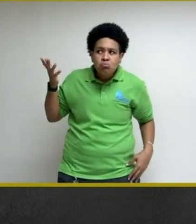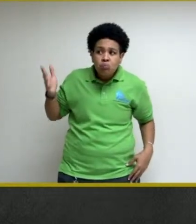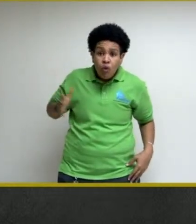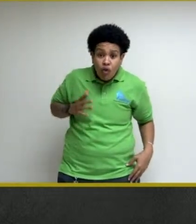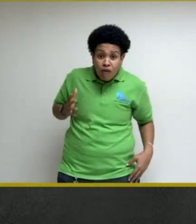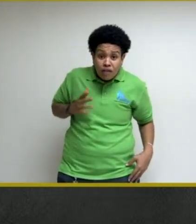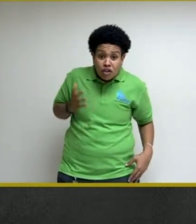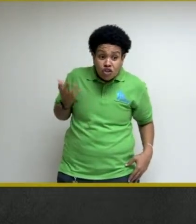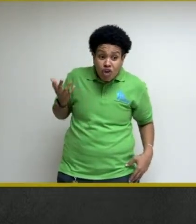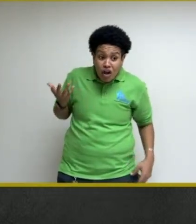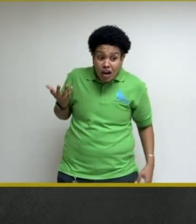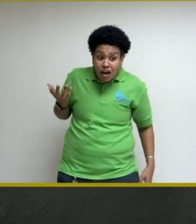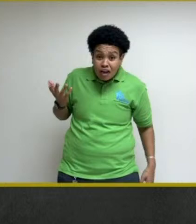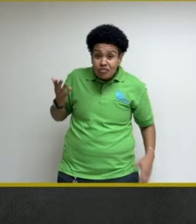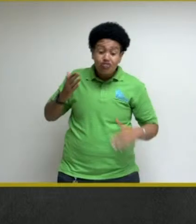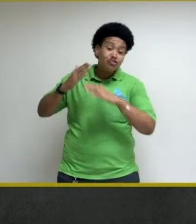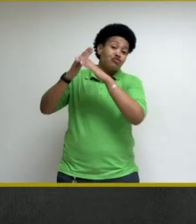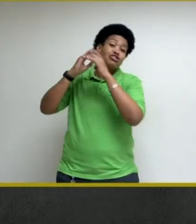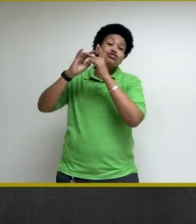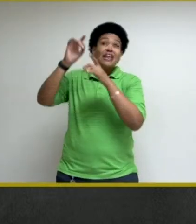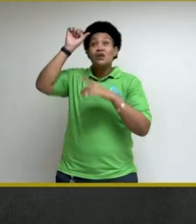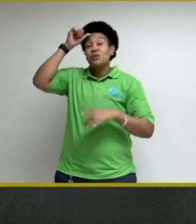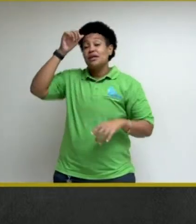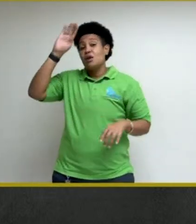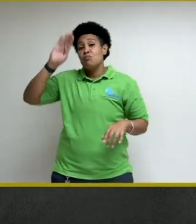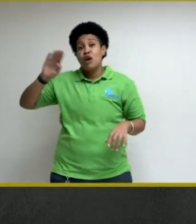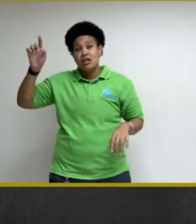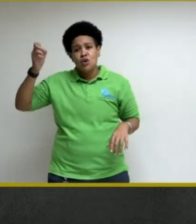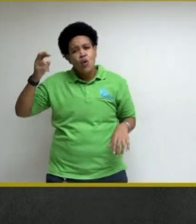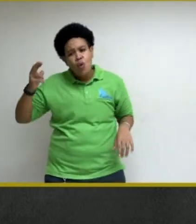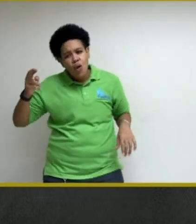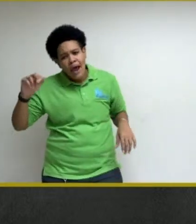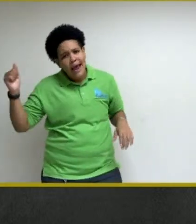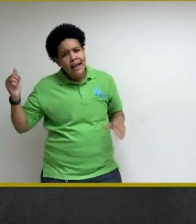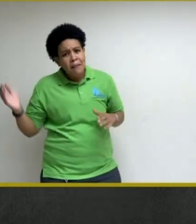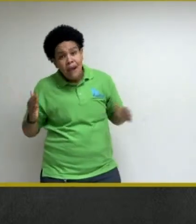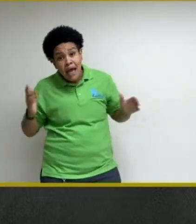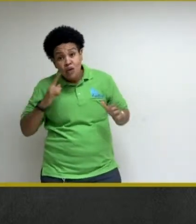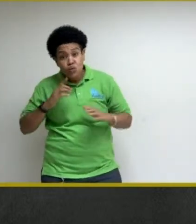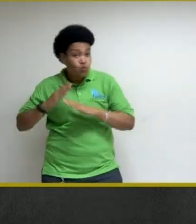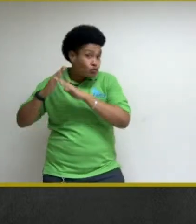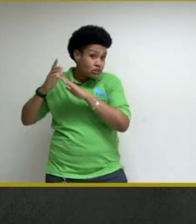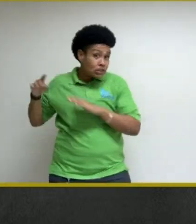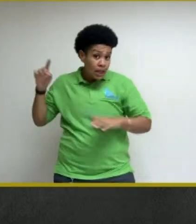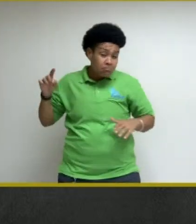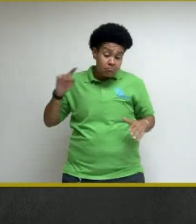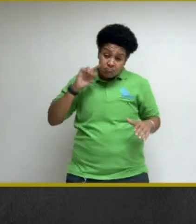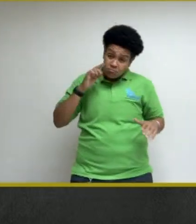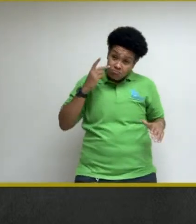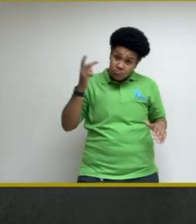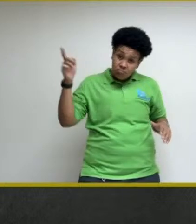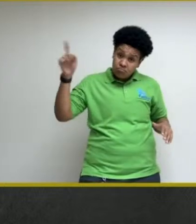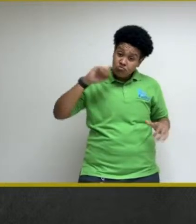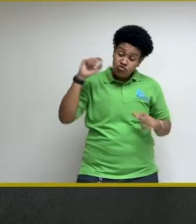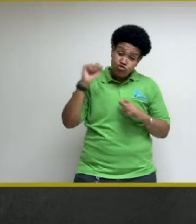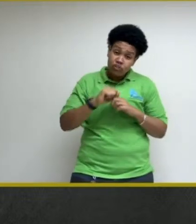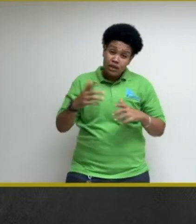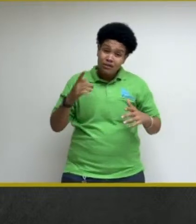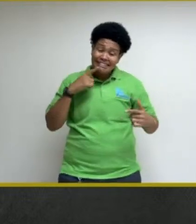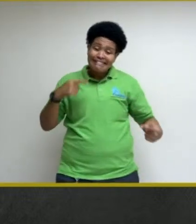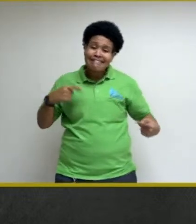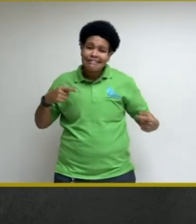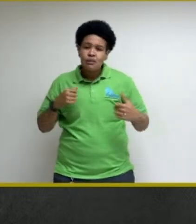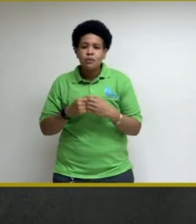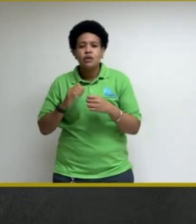official restriction against those, or is there any plan to restrict them, seeing that they're really struggling